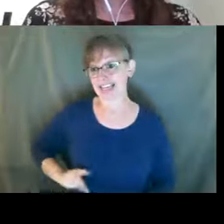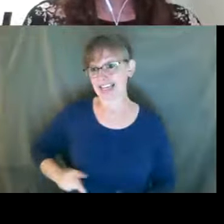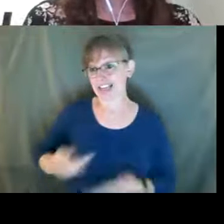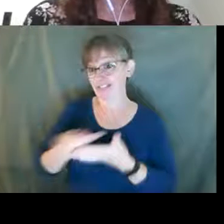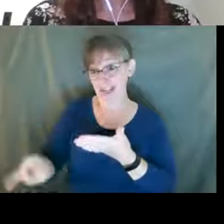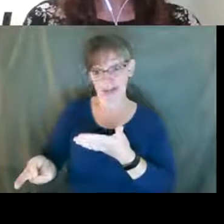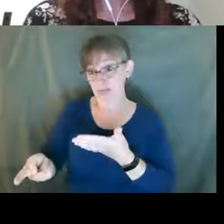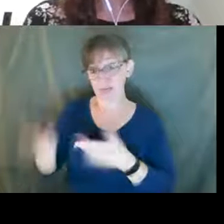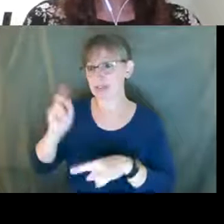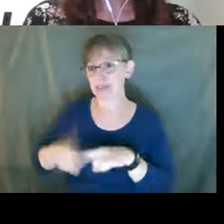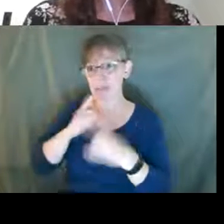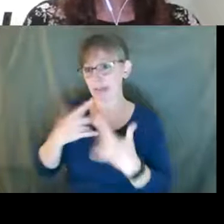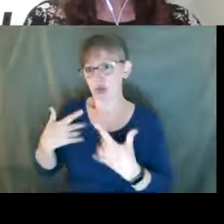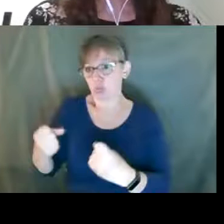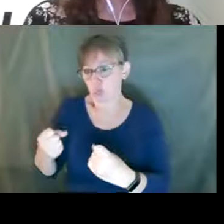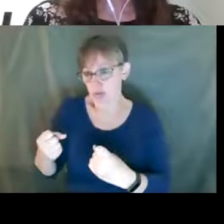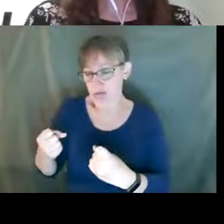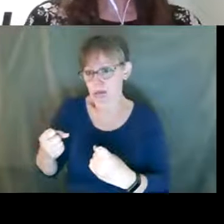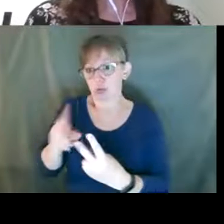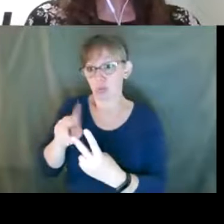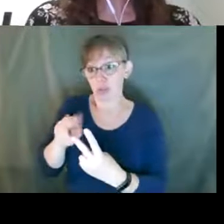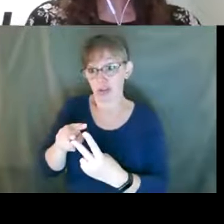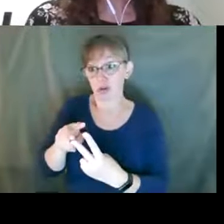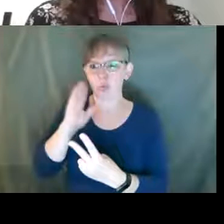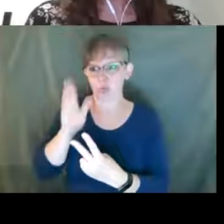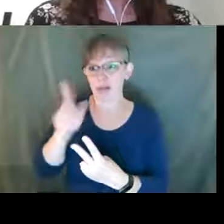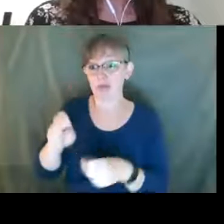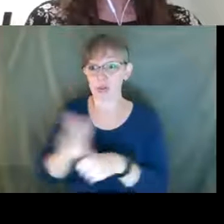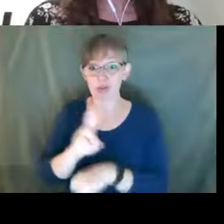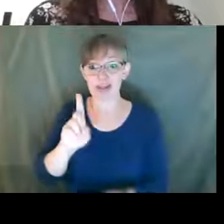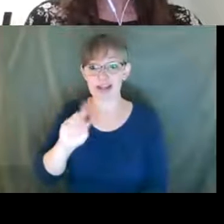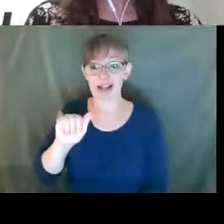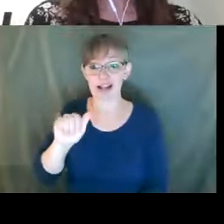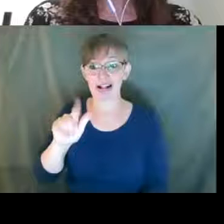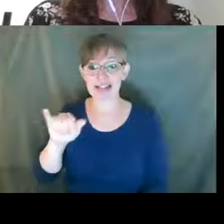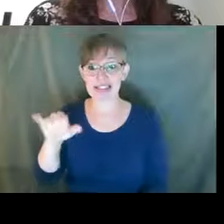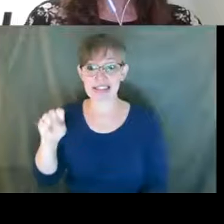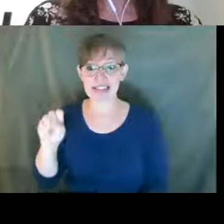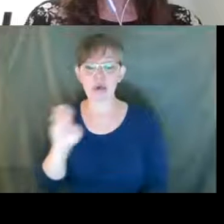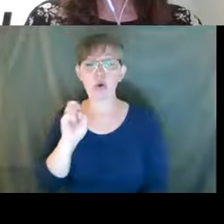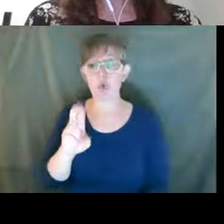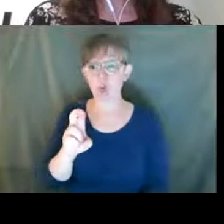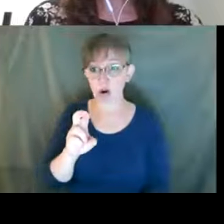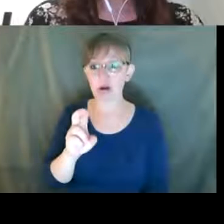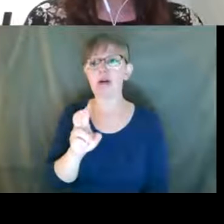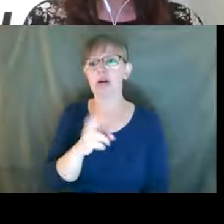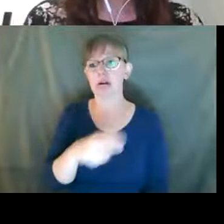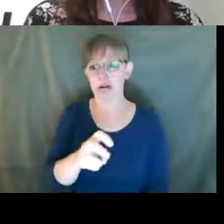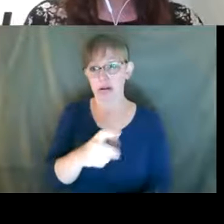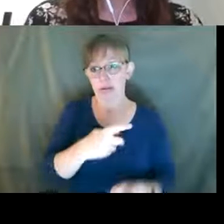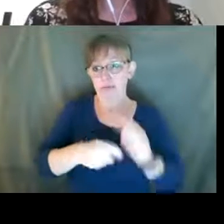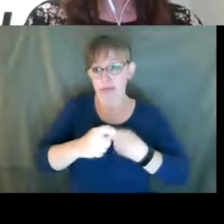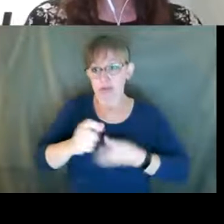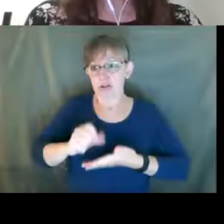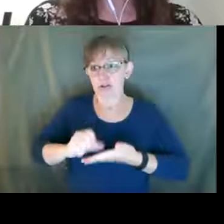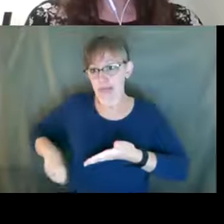dialysis or a kidney transplant. However, if you're misusing alcohol, it can be a long process to prove abstinence